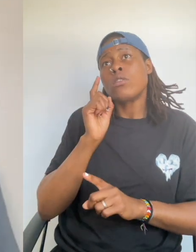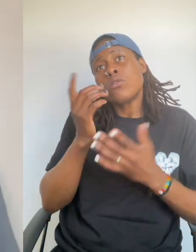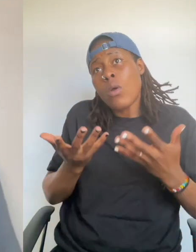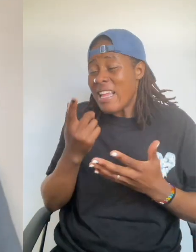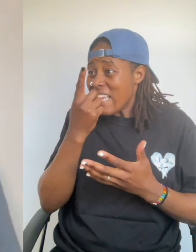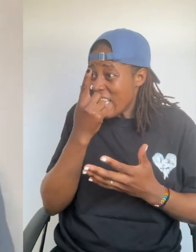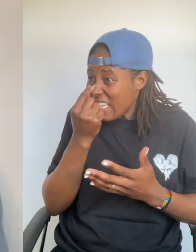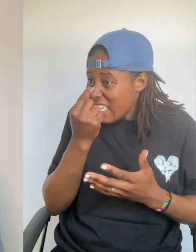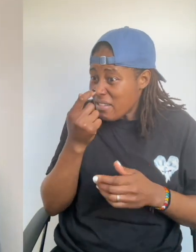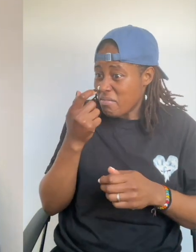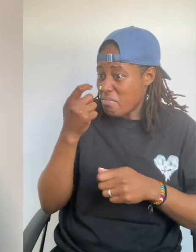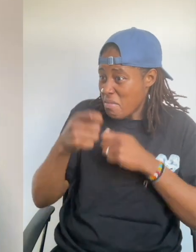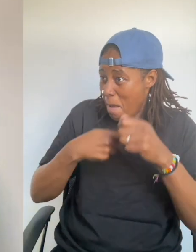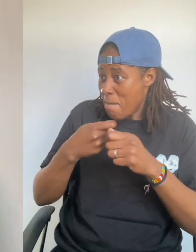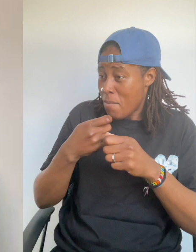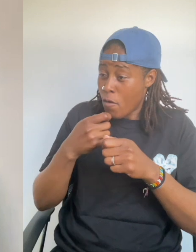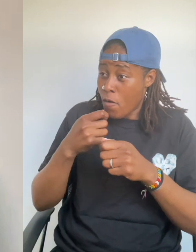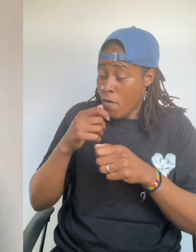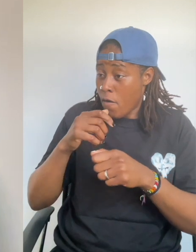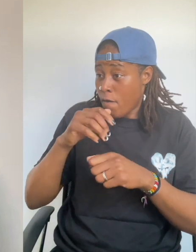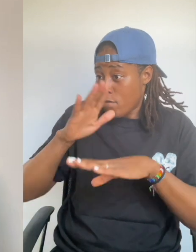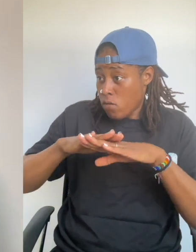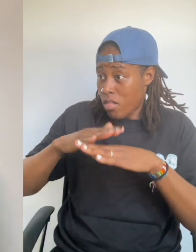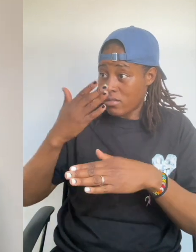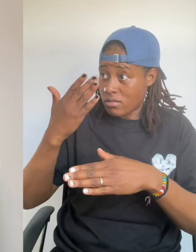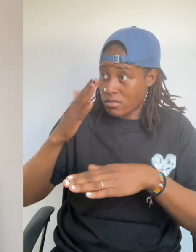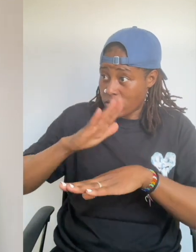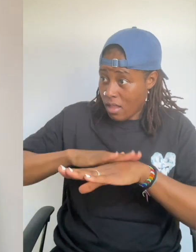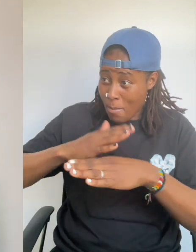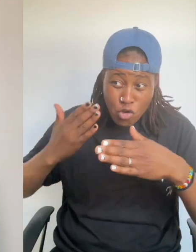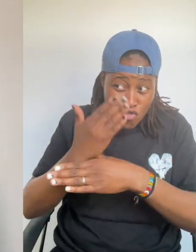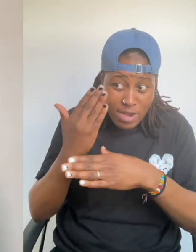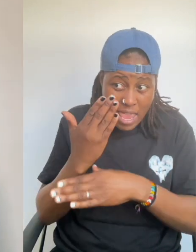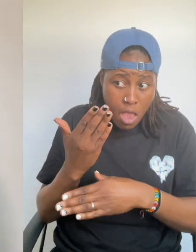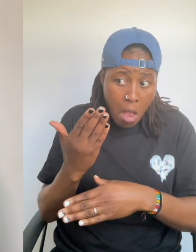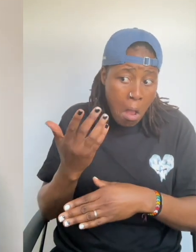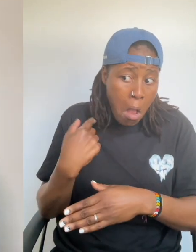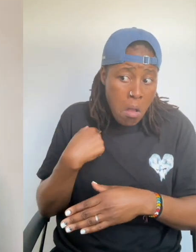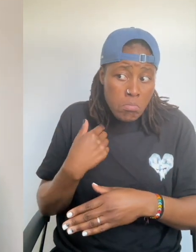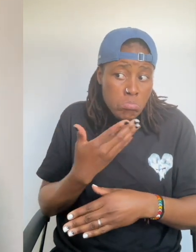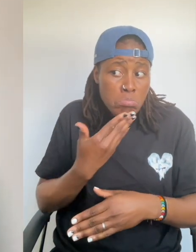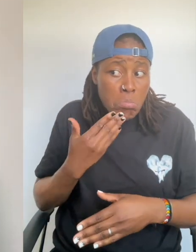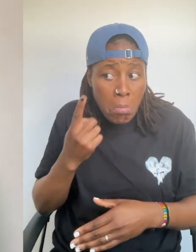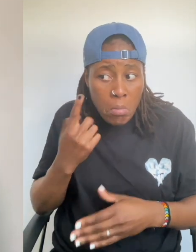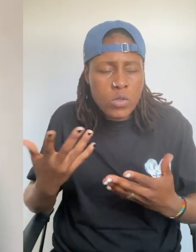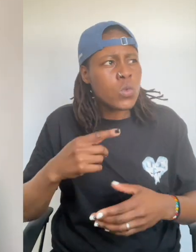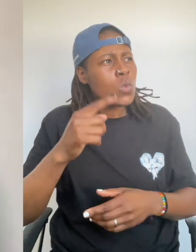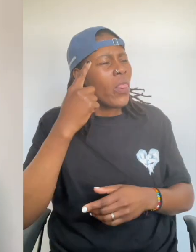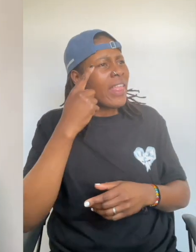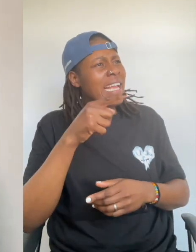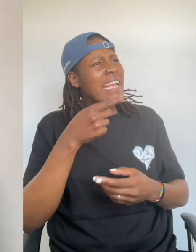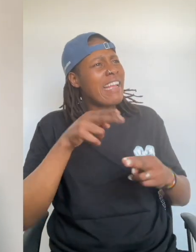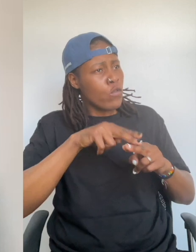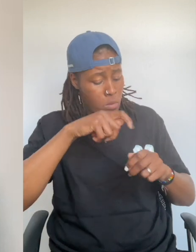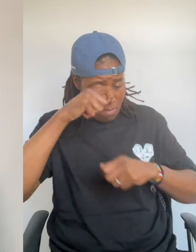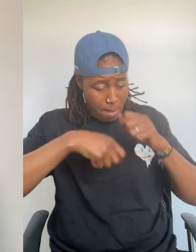can make it into a full-time career, then I'm not opposed. Do you think there may be any difficulties in